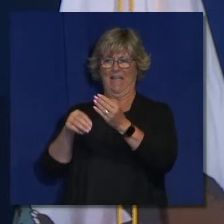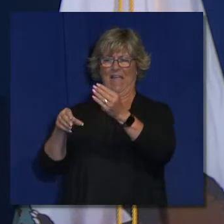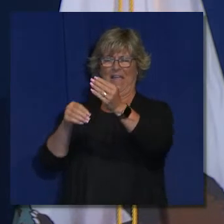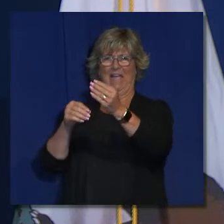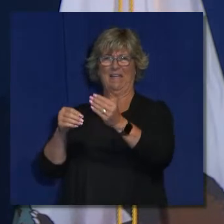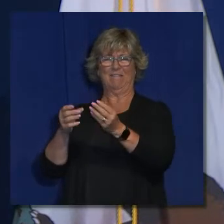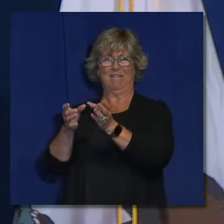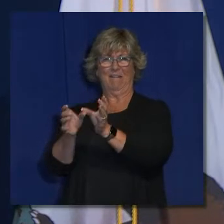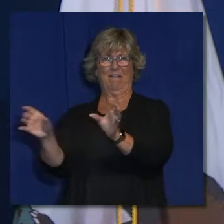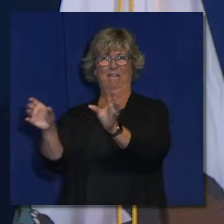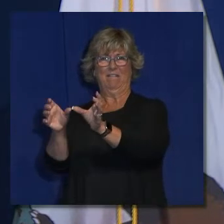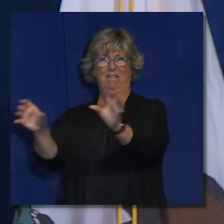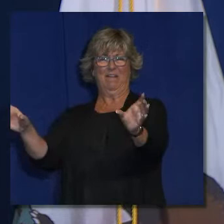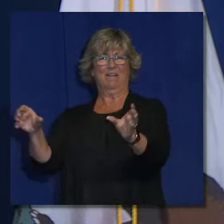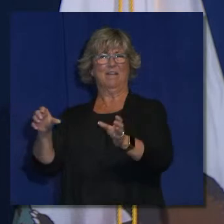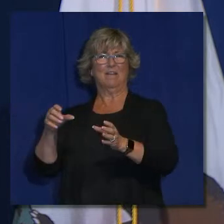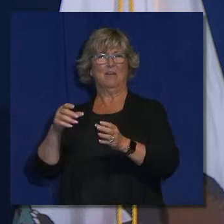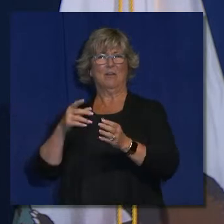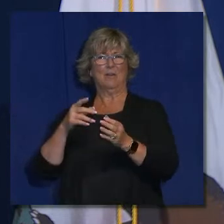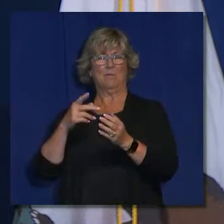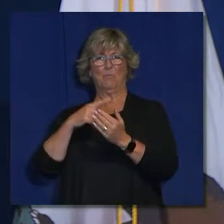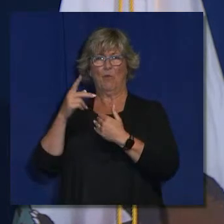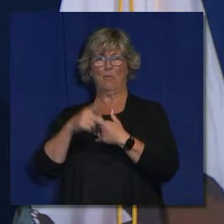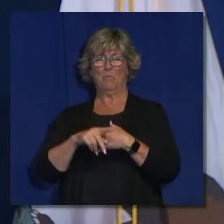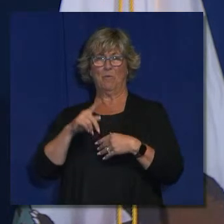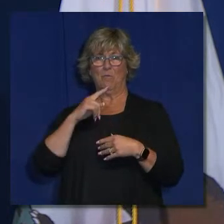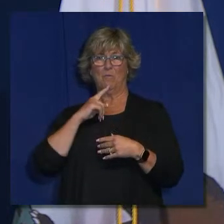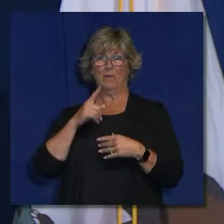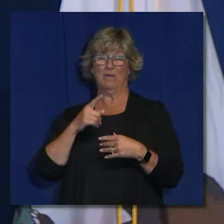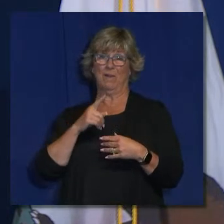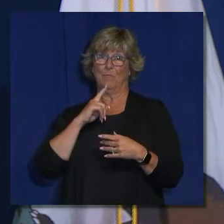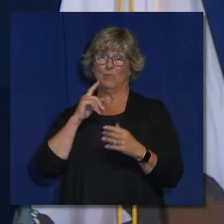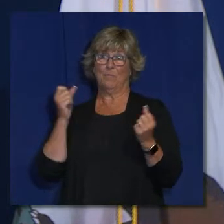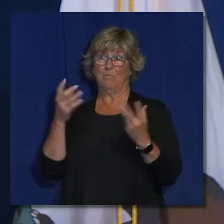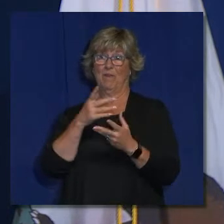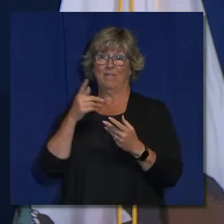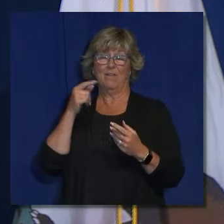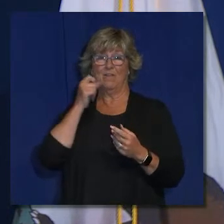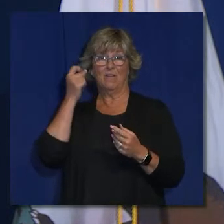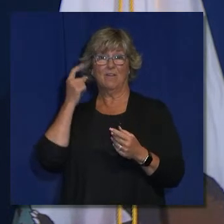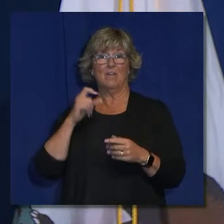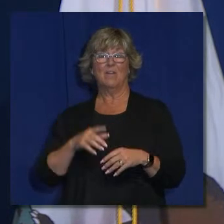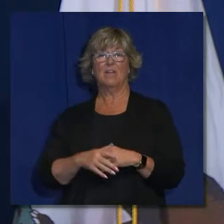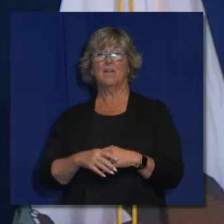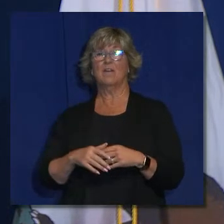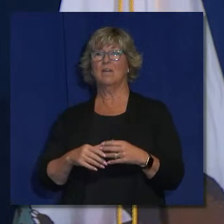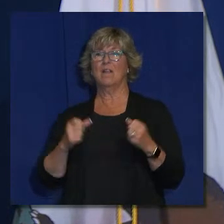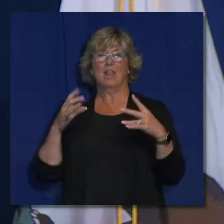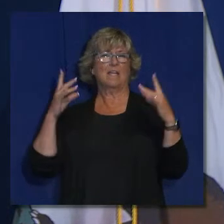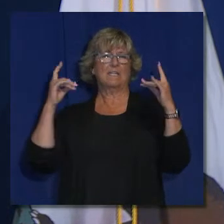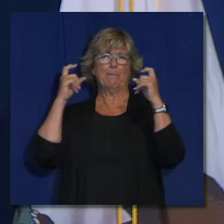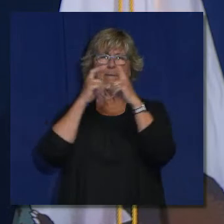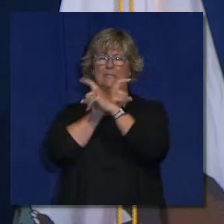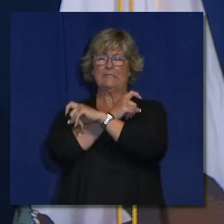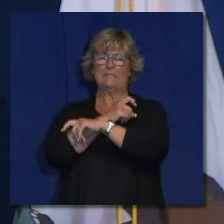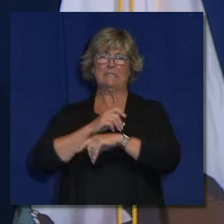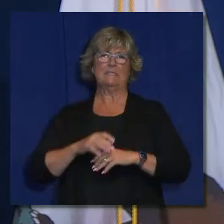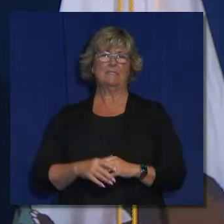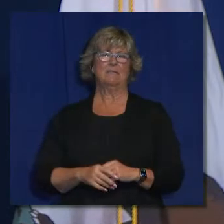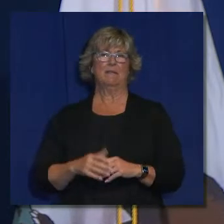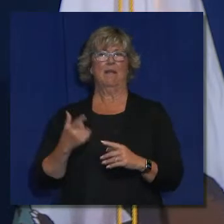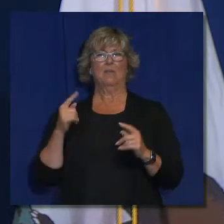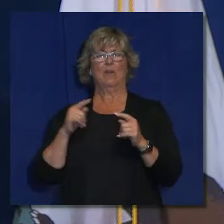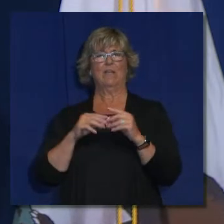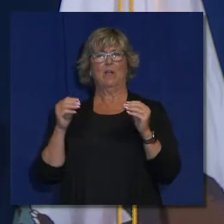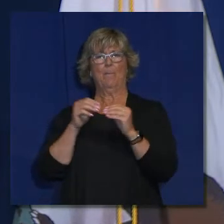really are paying attention, truly I've lost you on that. For local government, it's a lot of complexities, and trying to